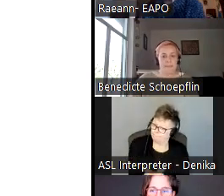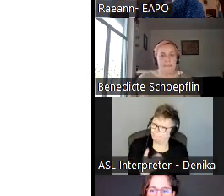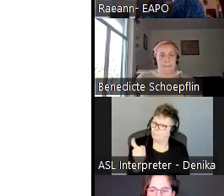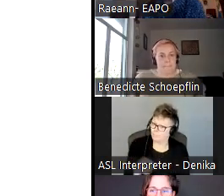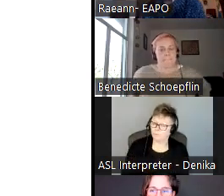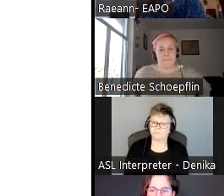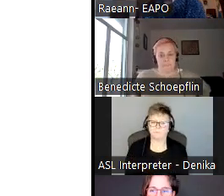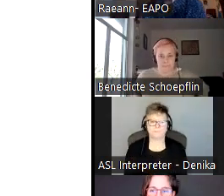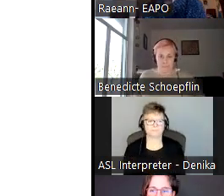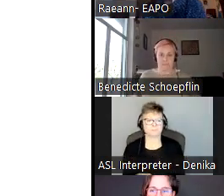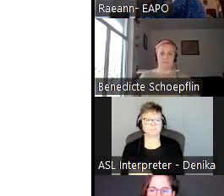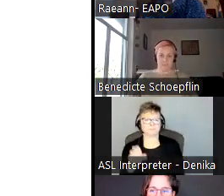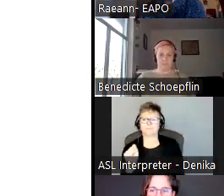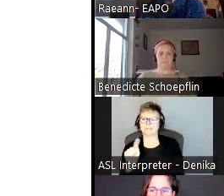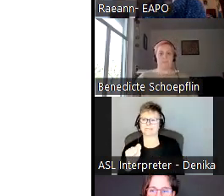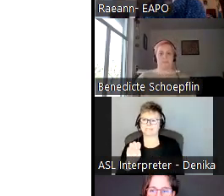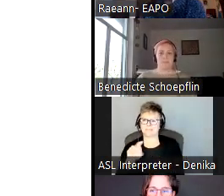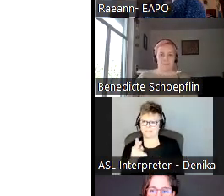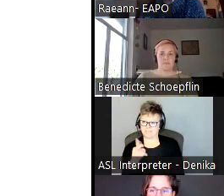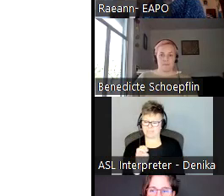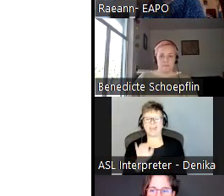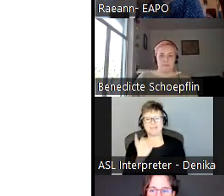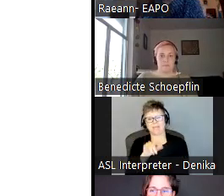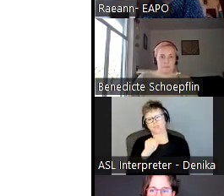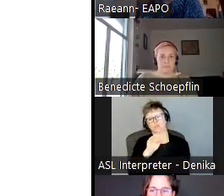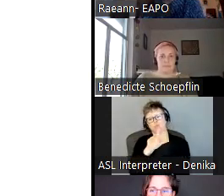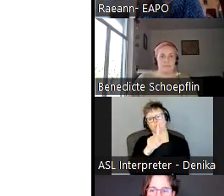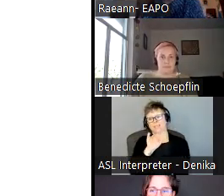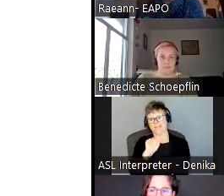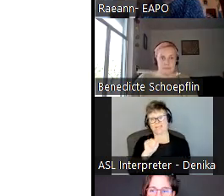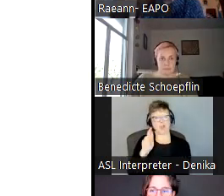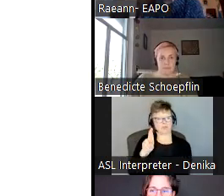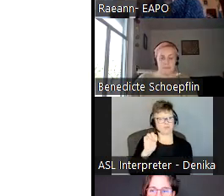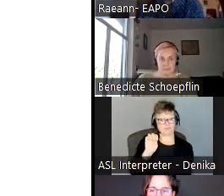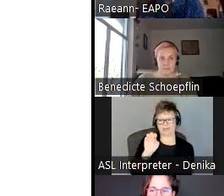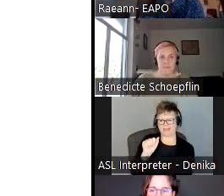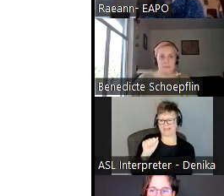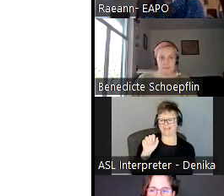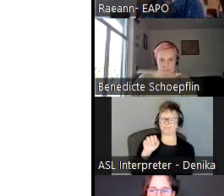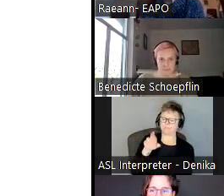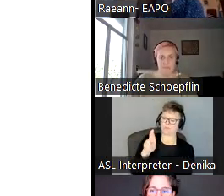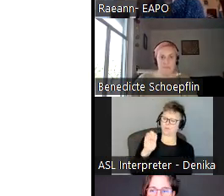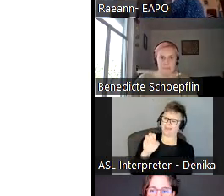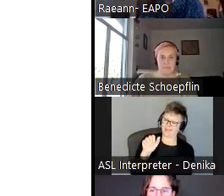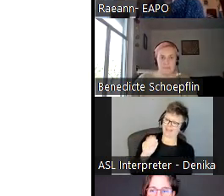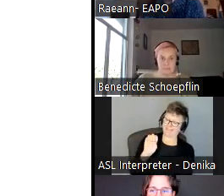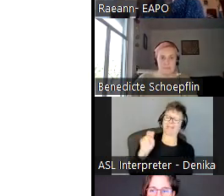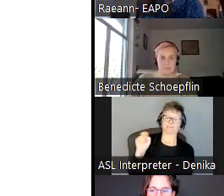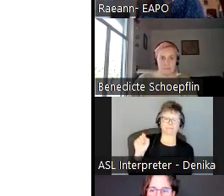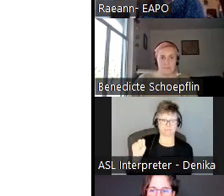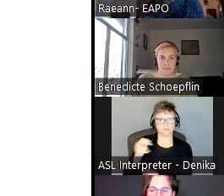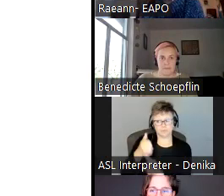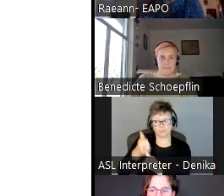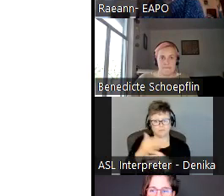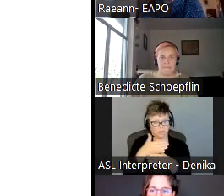toolkit that Rianne just shared in the chat there, save it, email it to your friends, family, print it, leave it on your beside